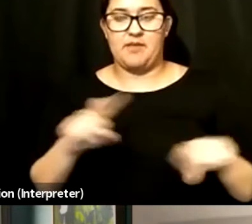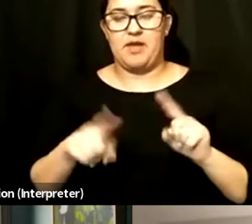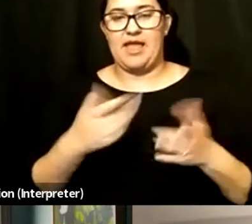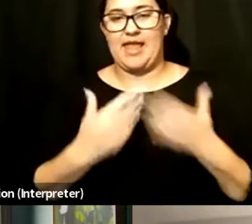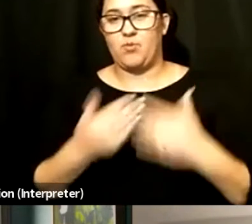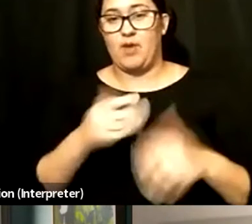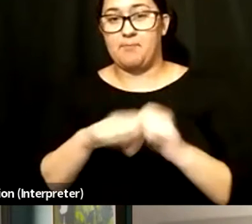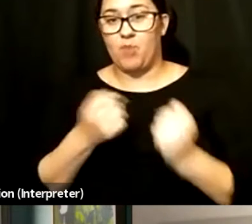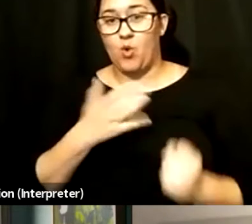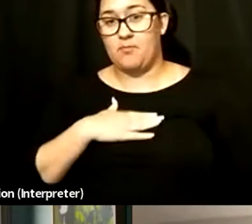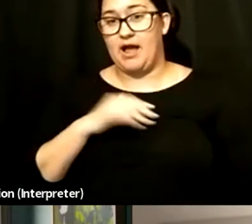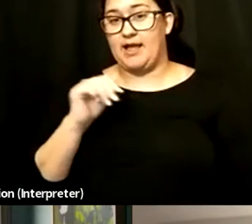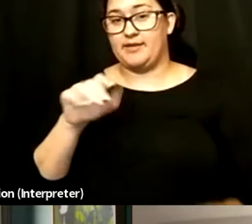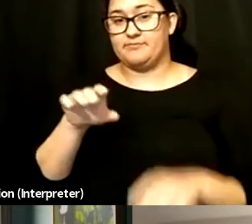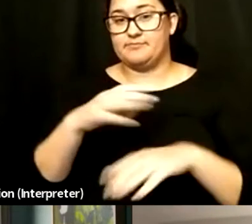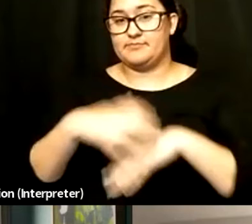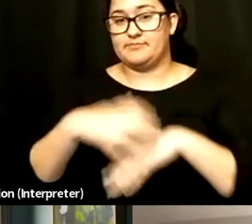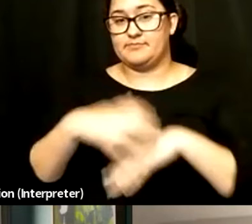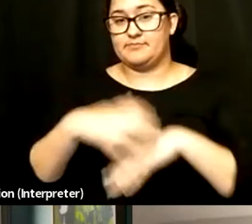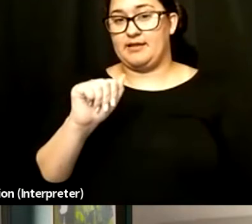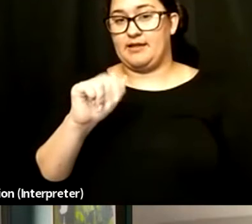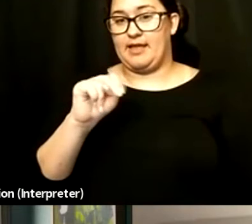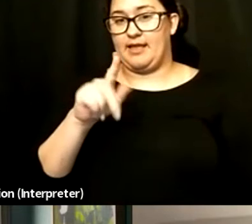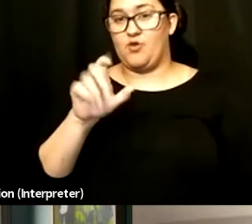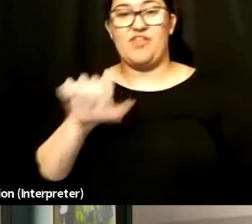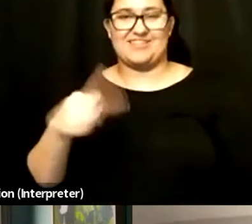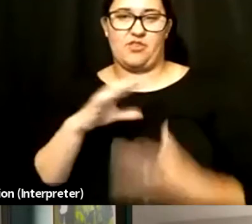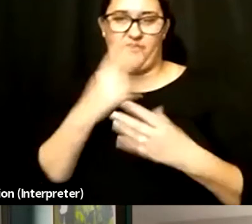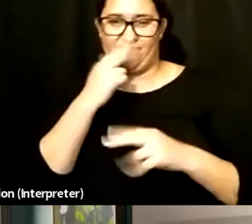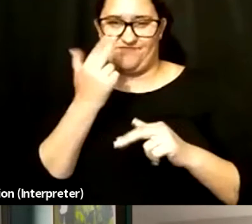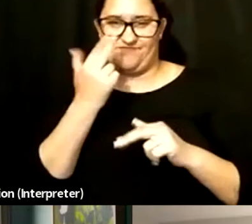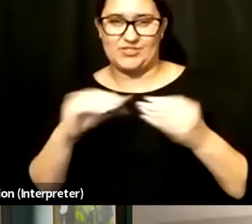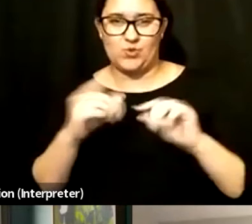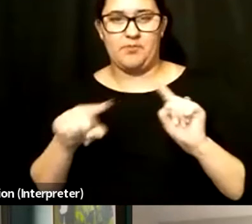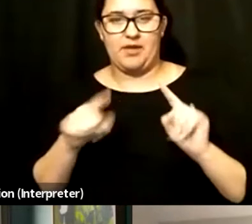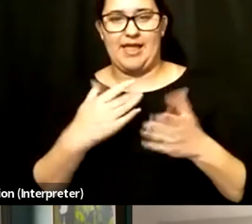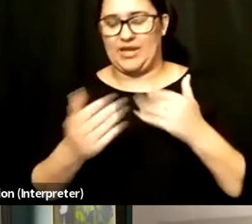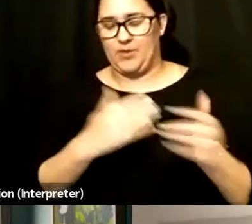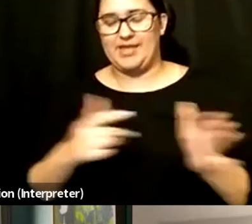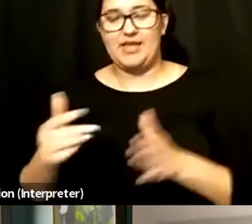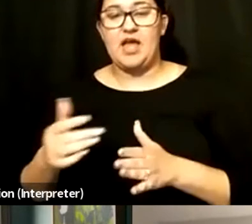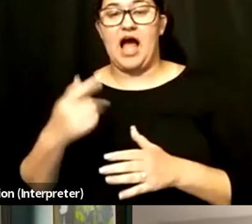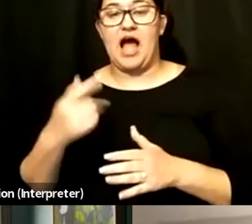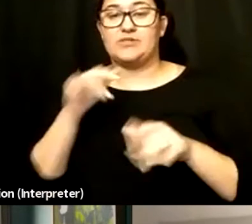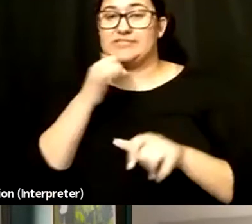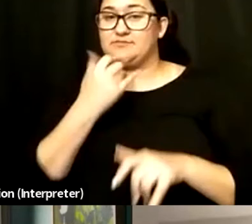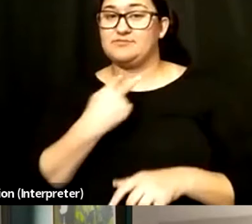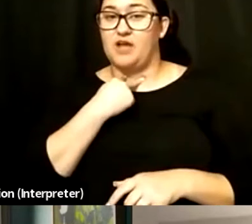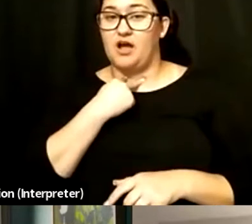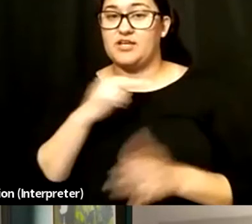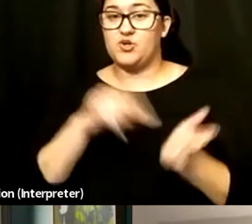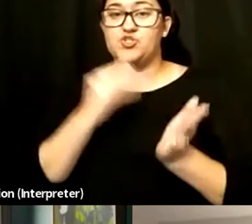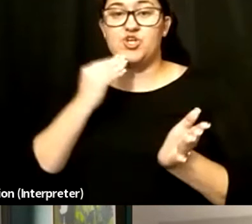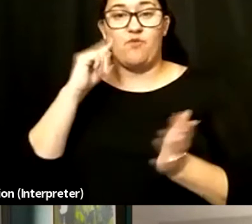Um, that is another funny story, but I broke an ankle and I was stuck in a nursing home for 2 months because I couldn't go home, and I